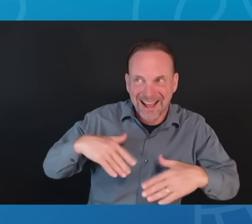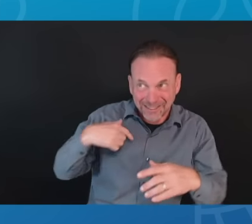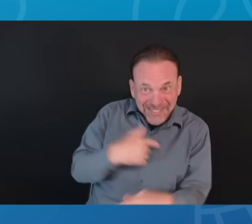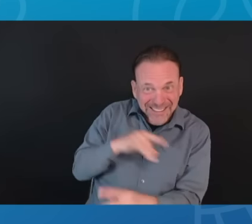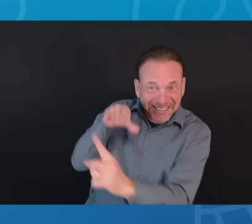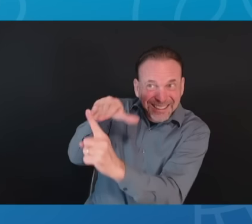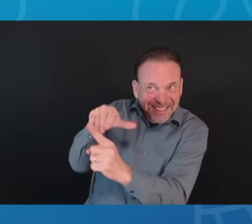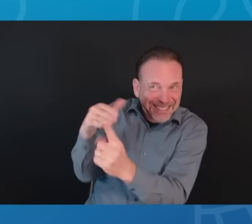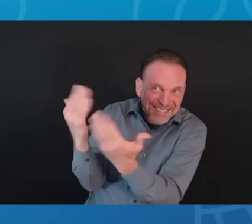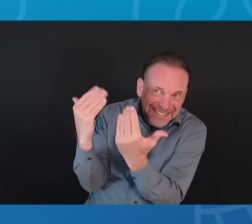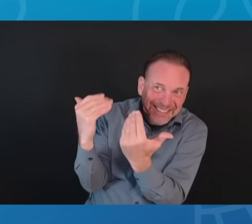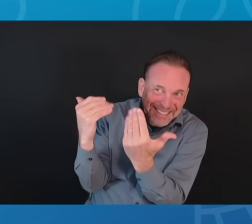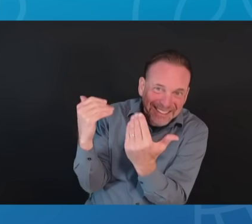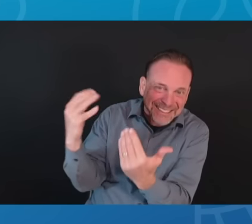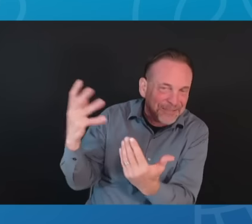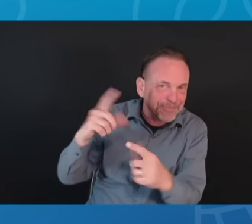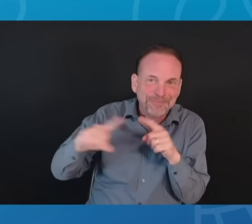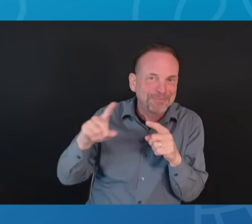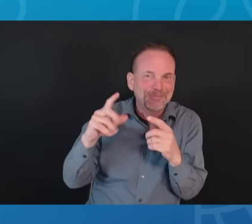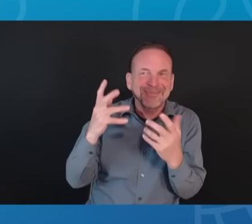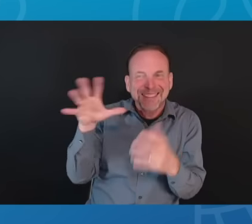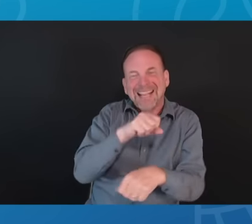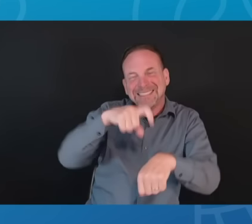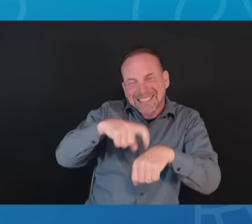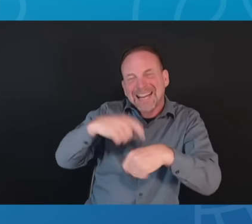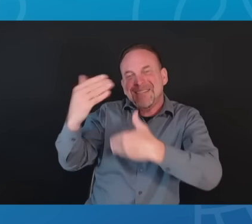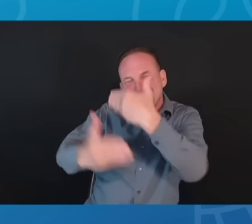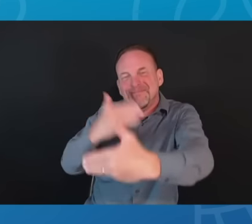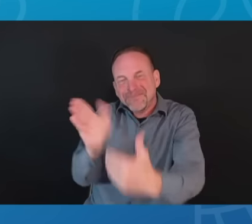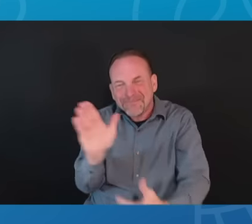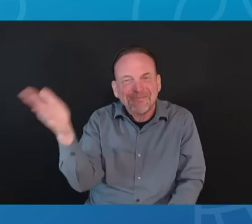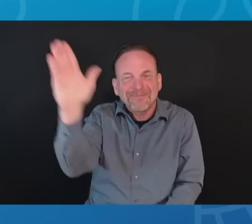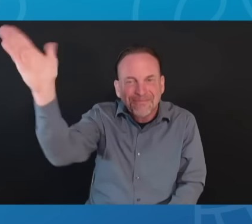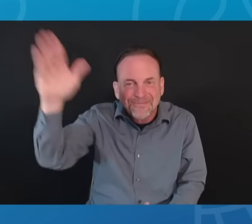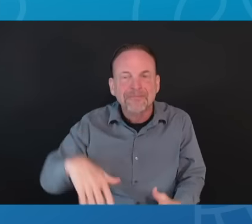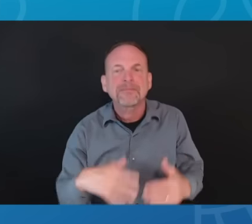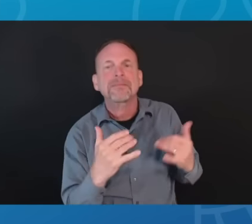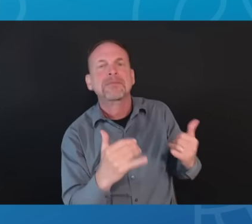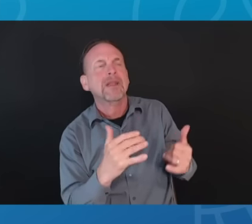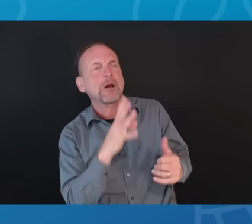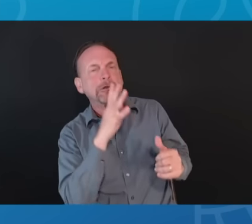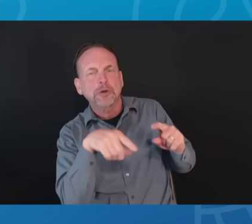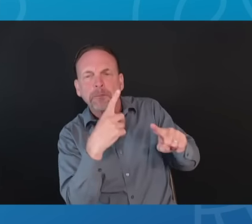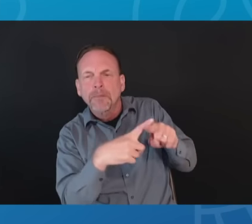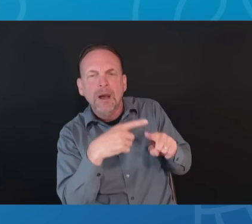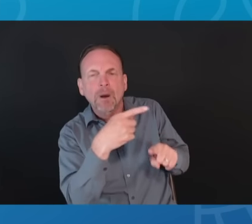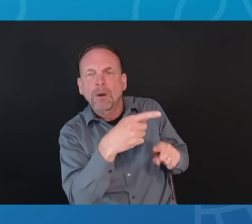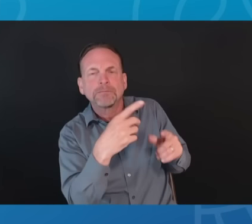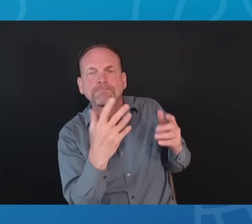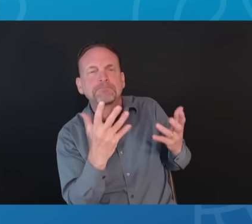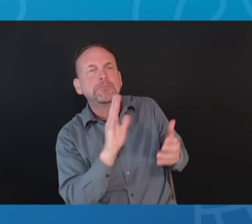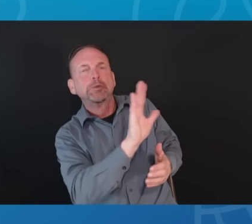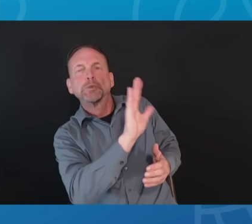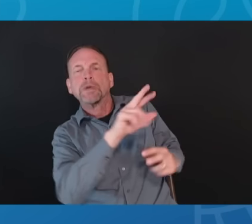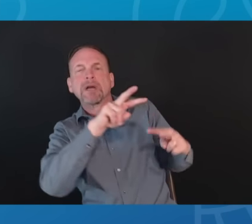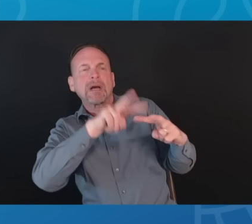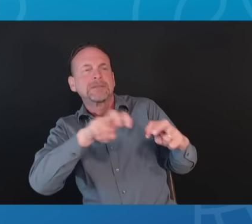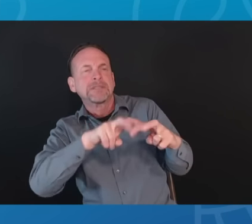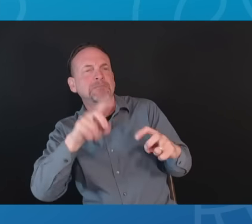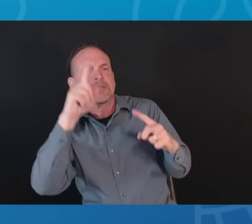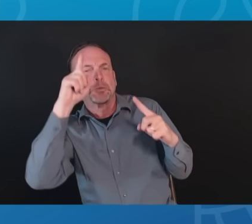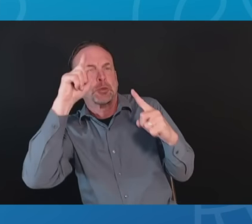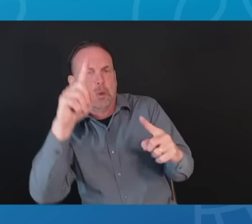talking about, are we talking about an atrocity determination? What kind of process are we talking about? I'm not going to get into it. We've said a number of times, it remains true, that we have a number